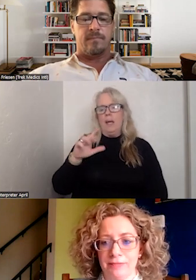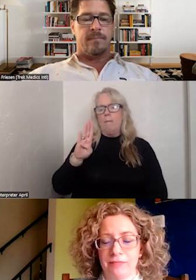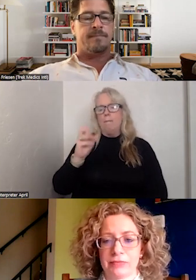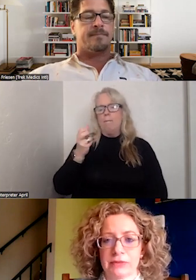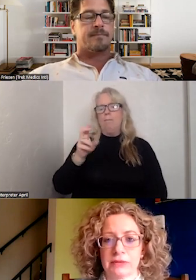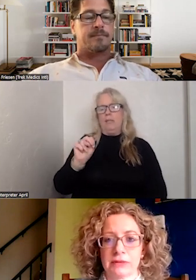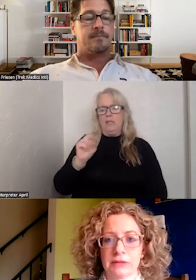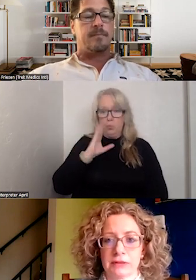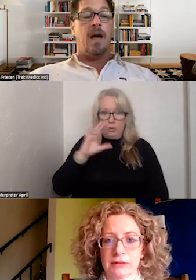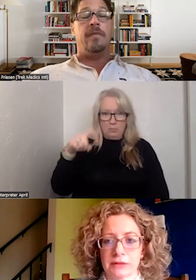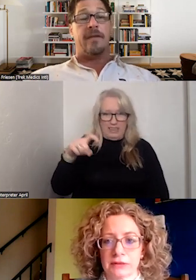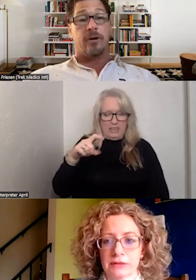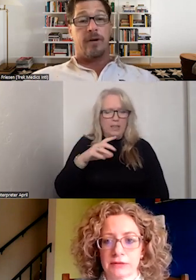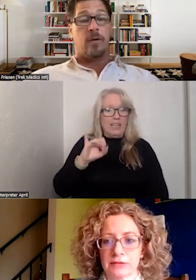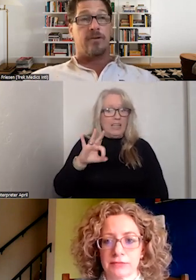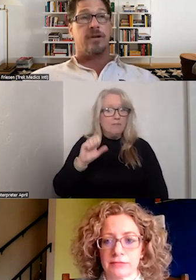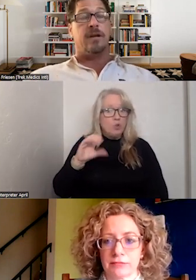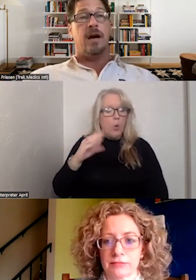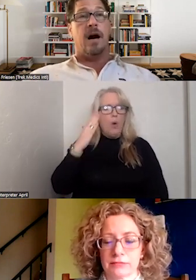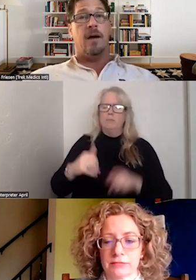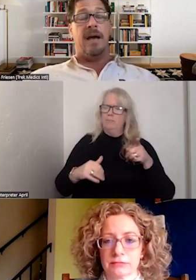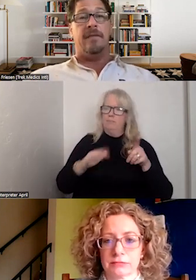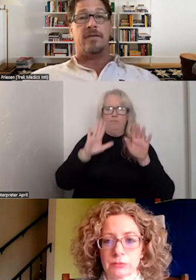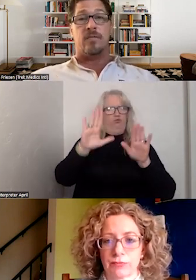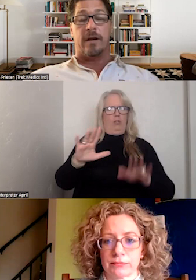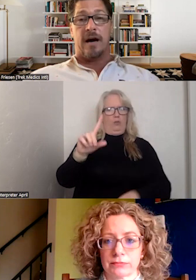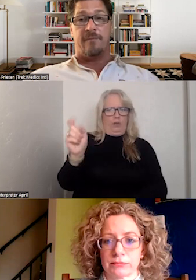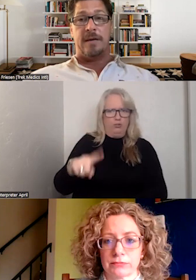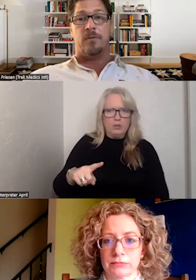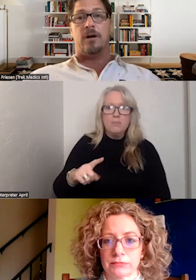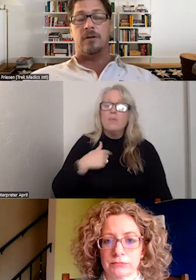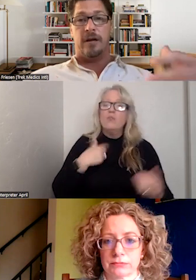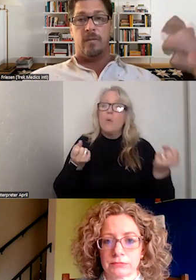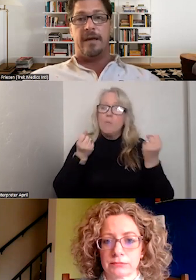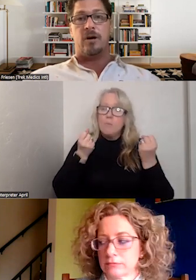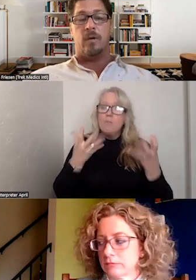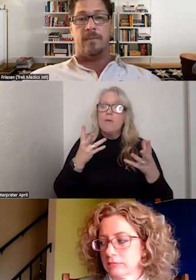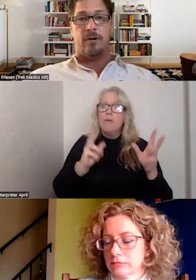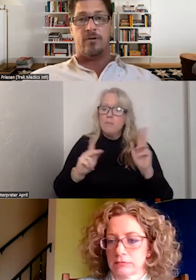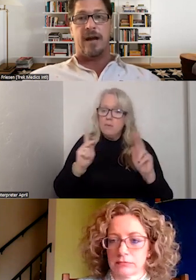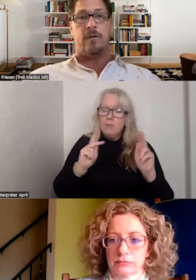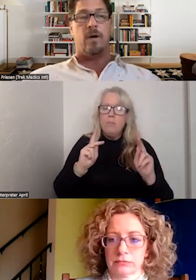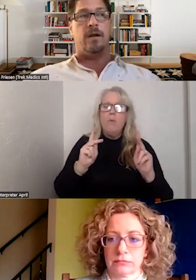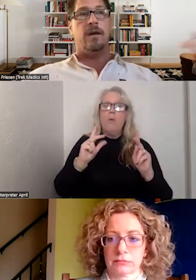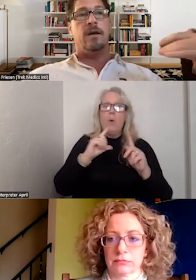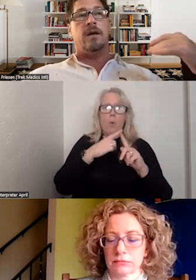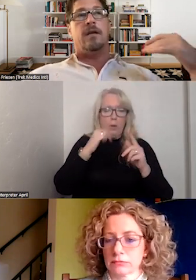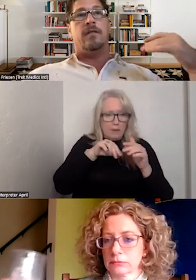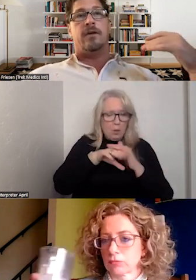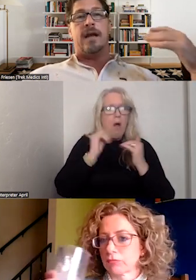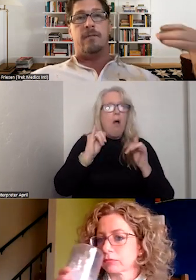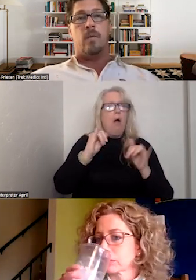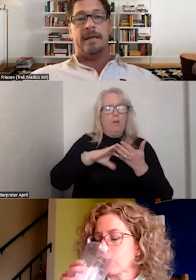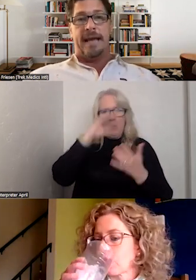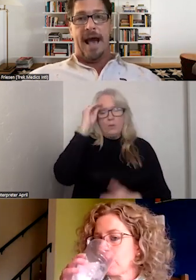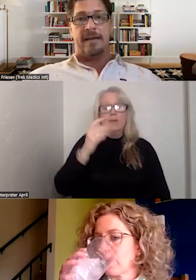why? That's a great question. And this is what a lot of people are learning when they go and approach 911.